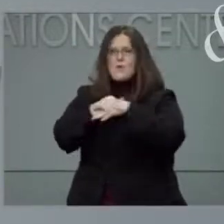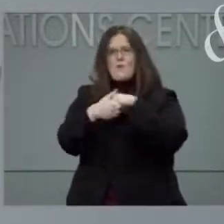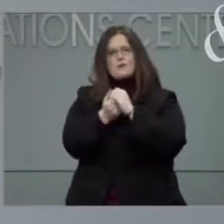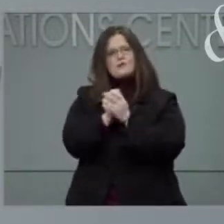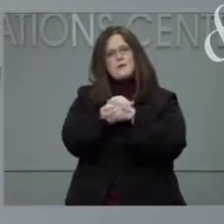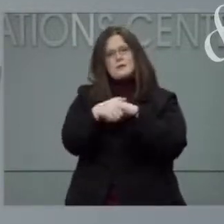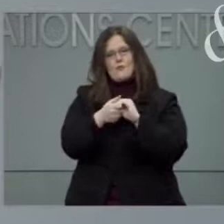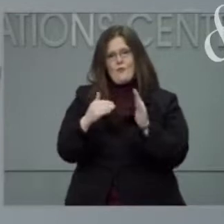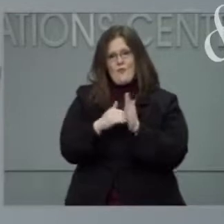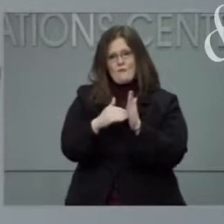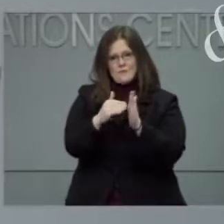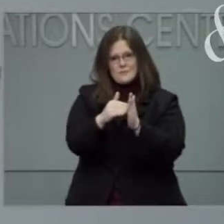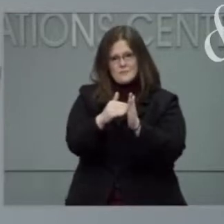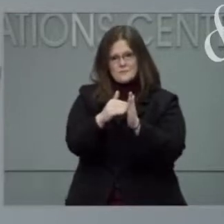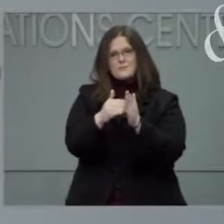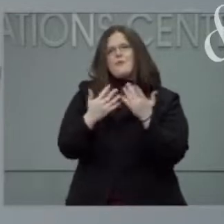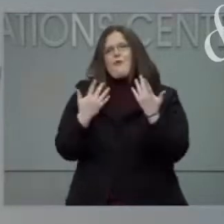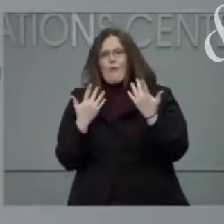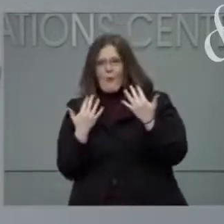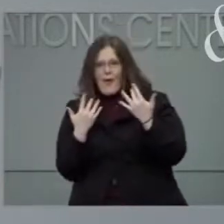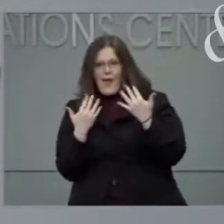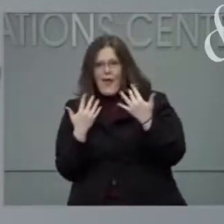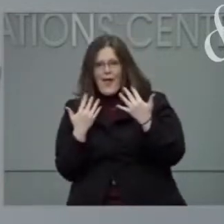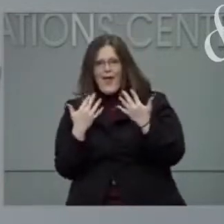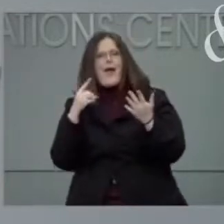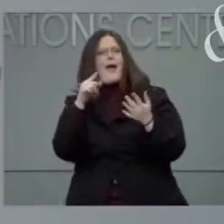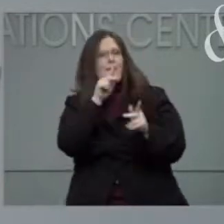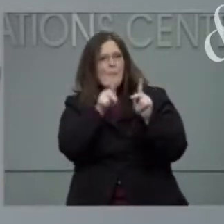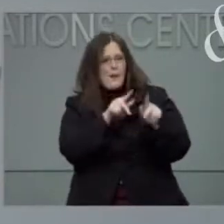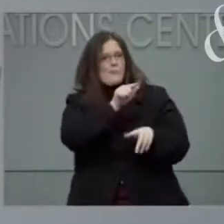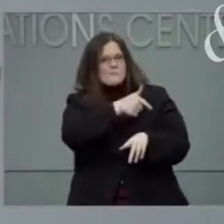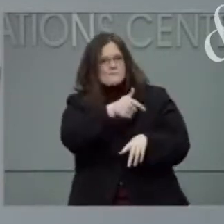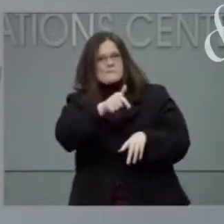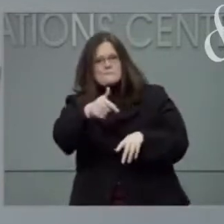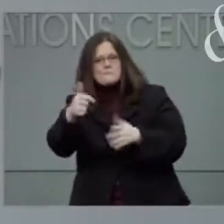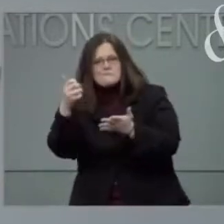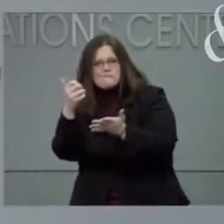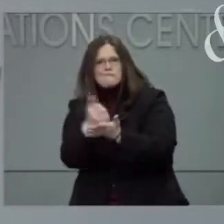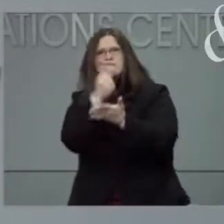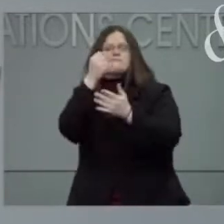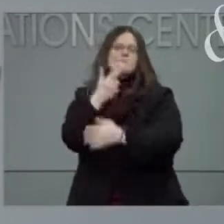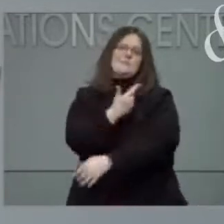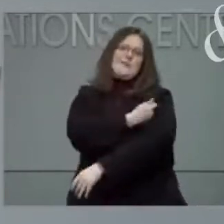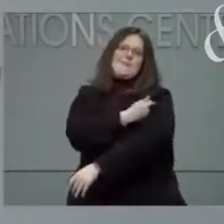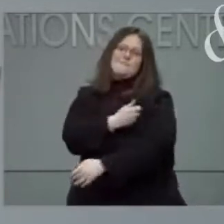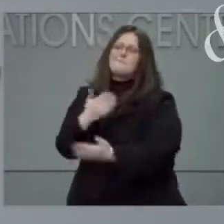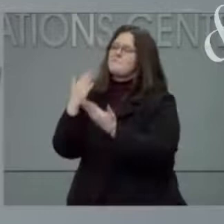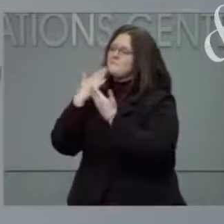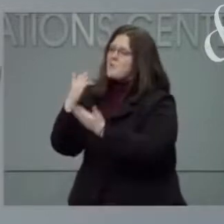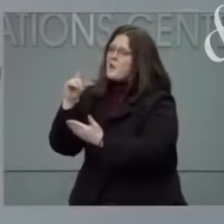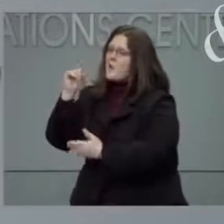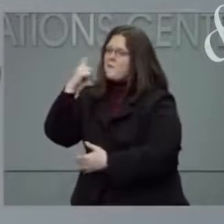hands until most people have a spot to take their shot. Thank you, Governor.